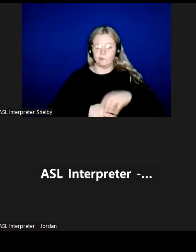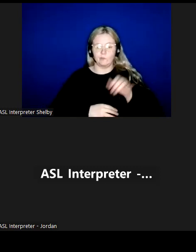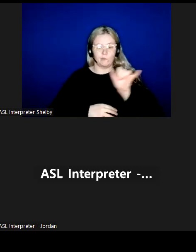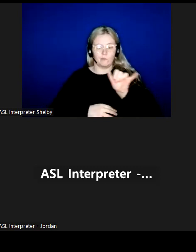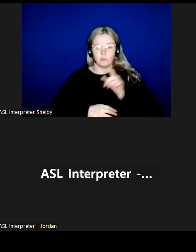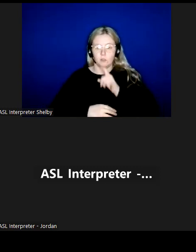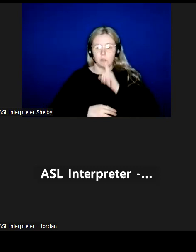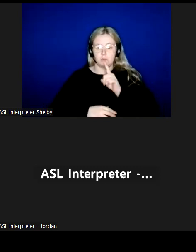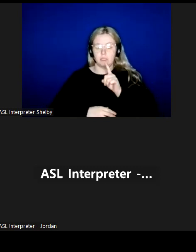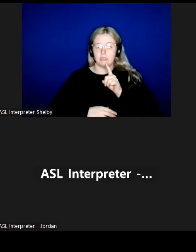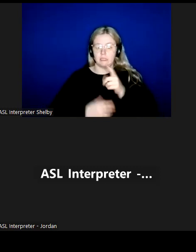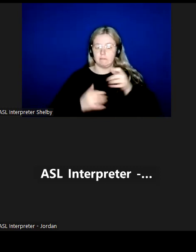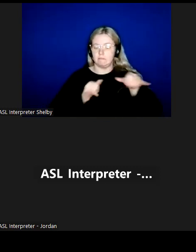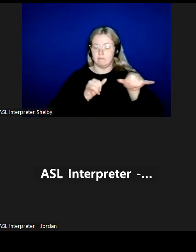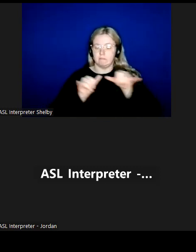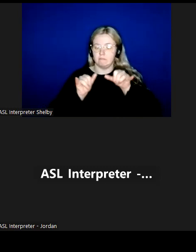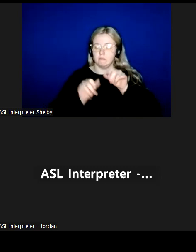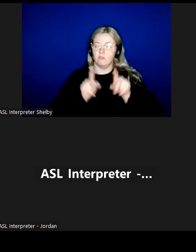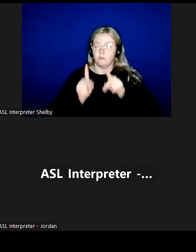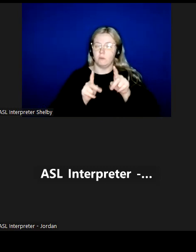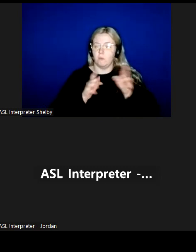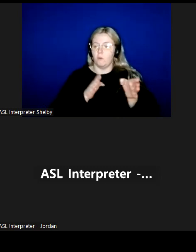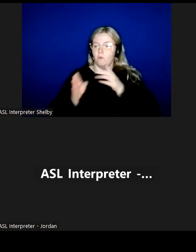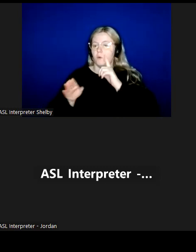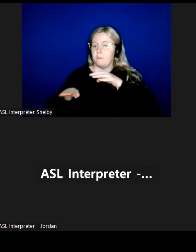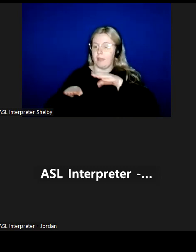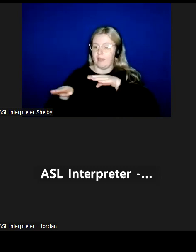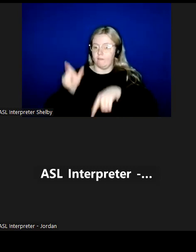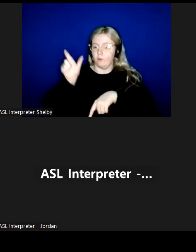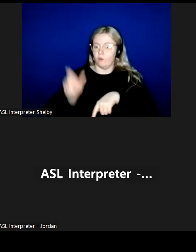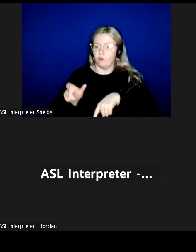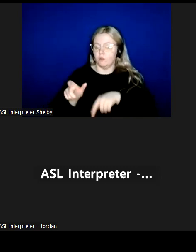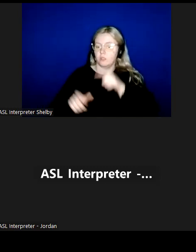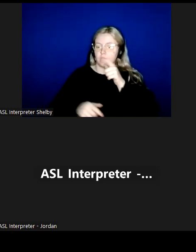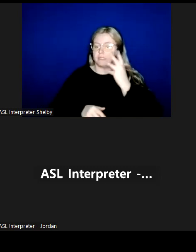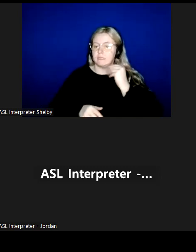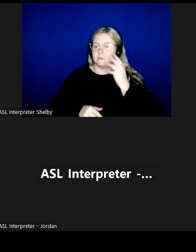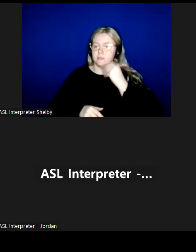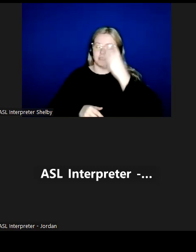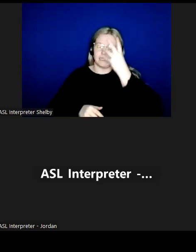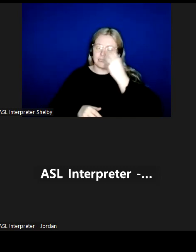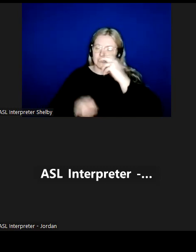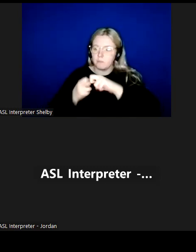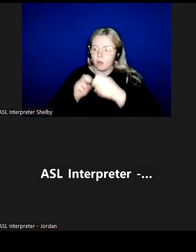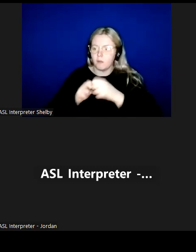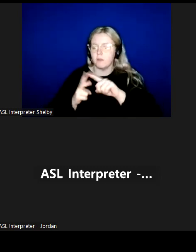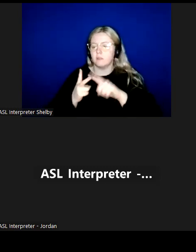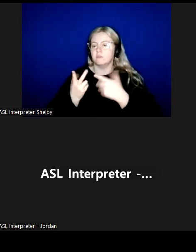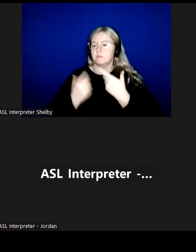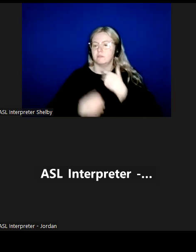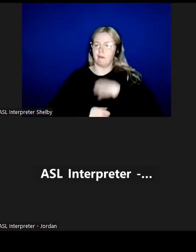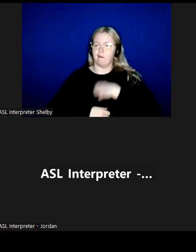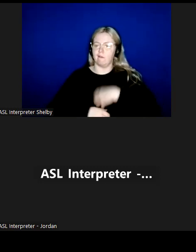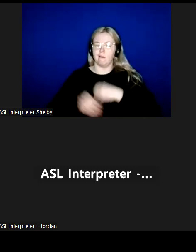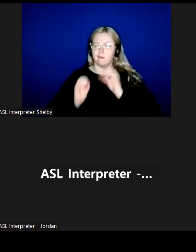to experience disturbances in sleep, appetite changes, and